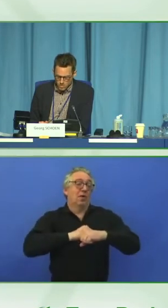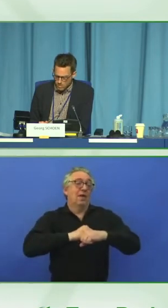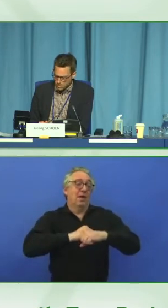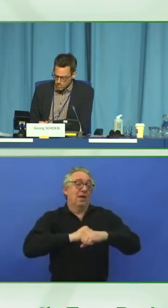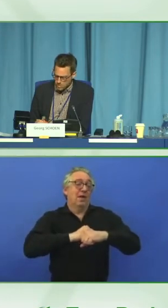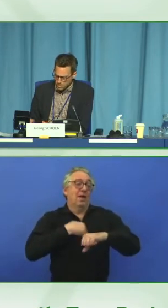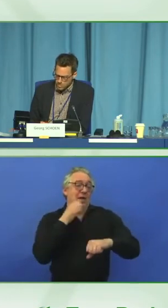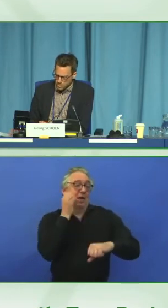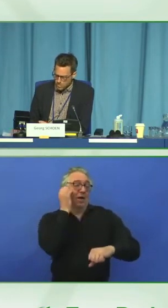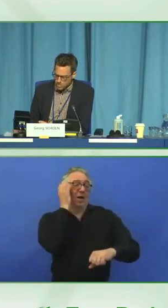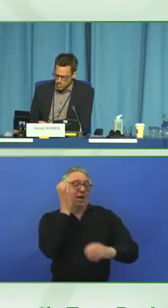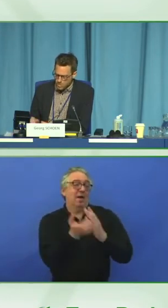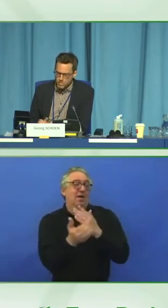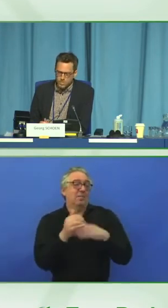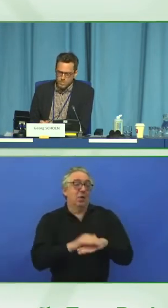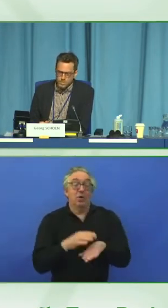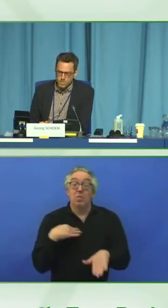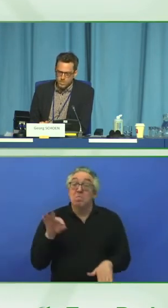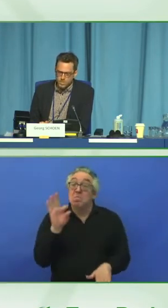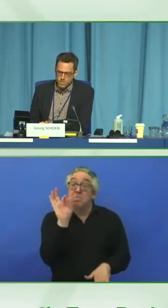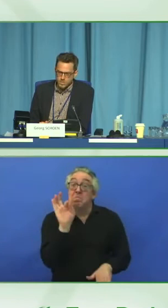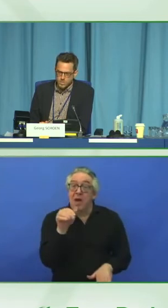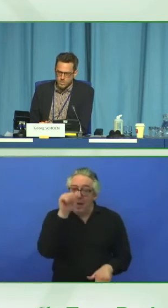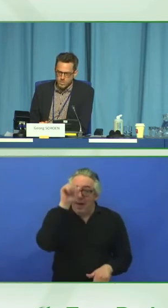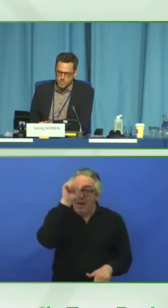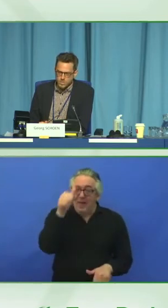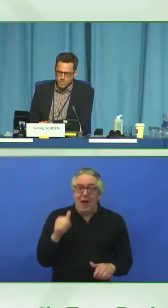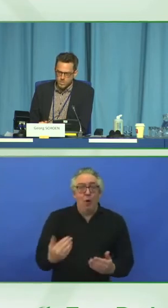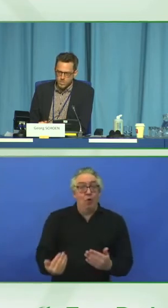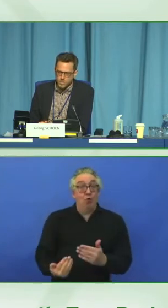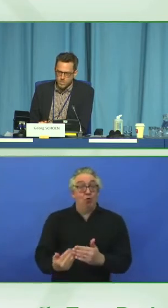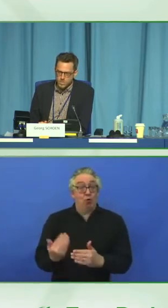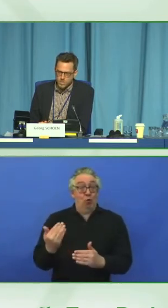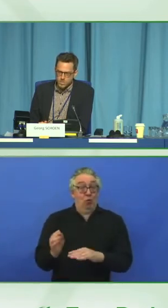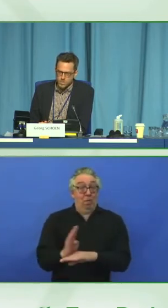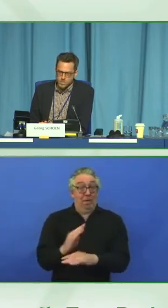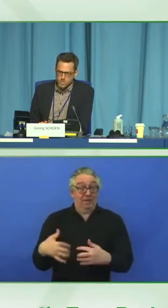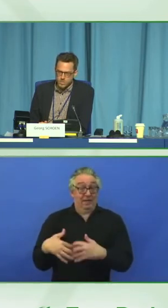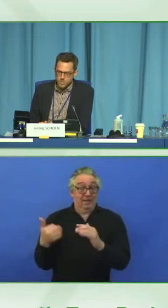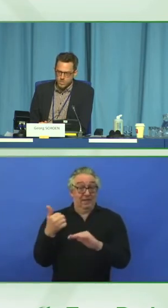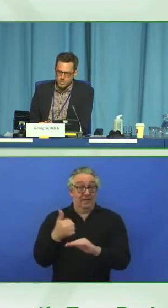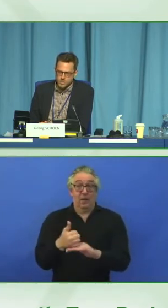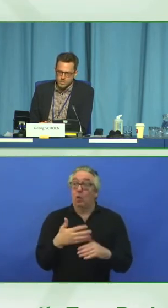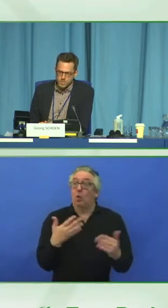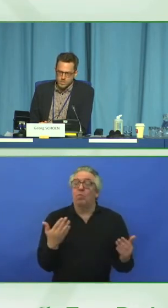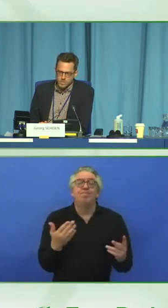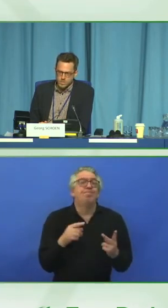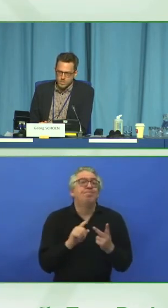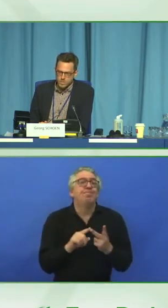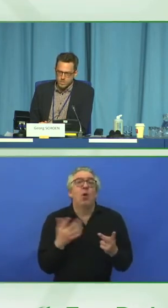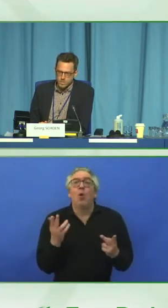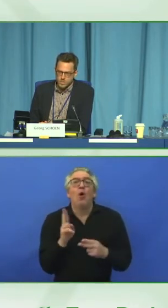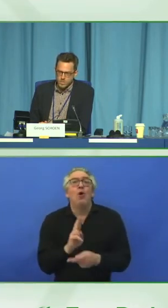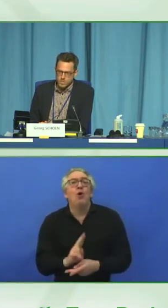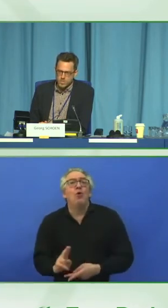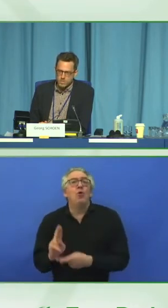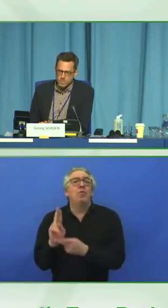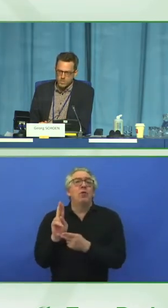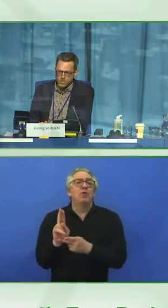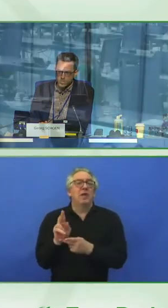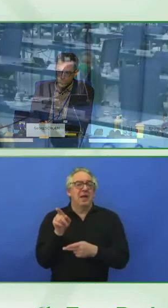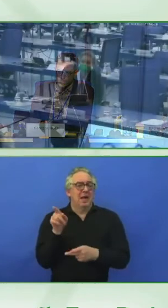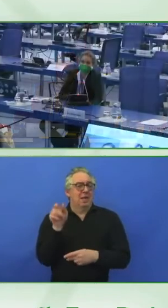India's young companies or people who work or universities who work in analyzing the algorithms of, for